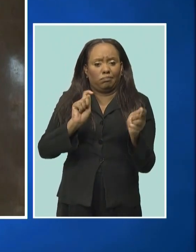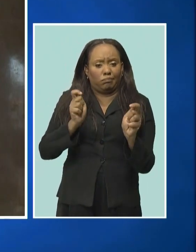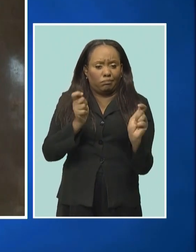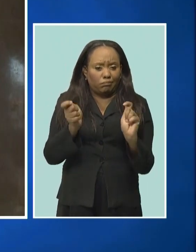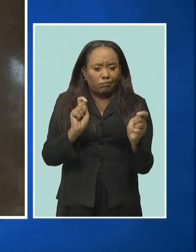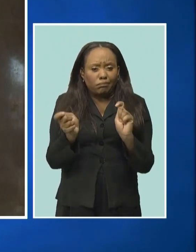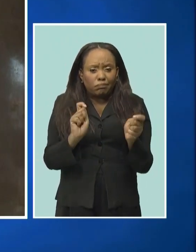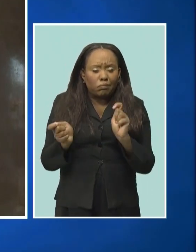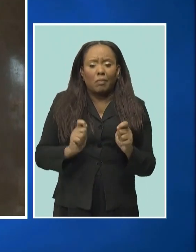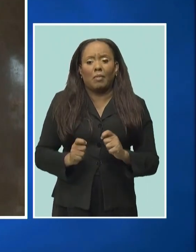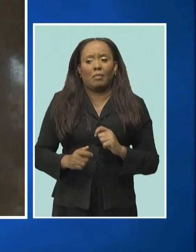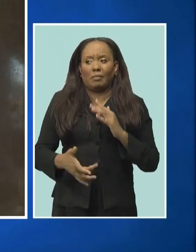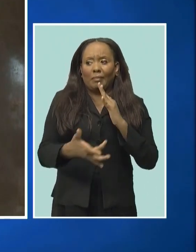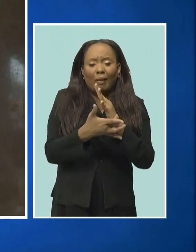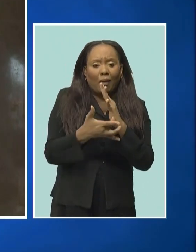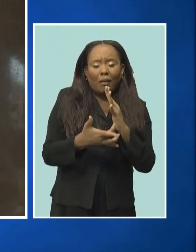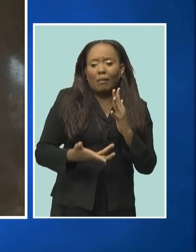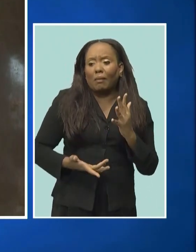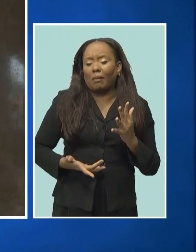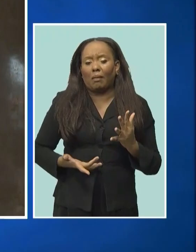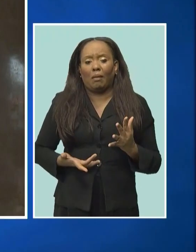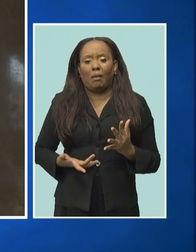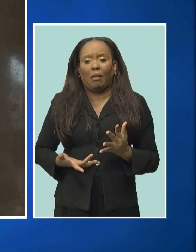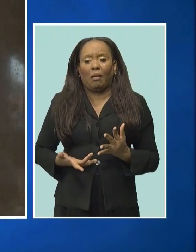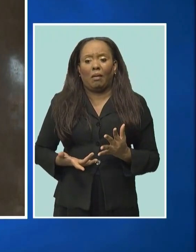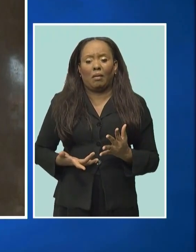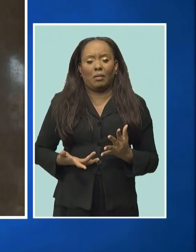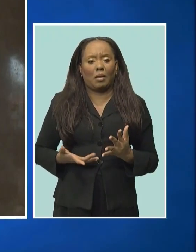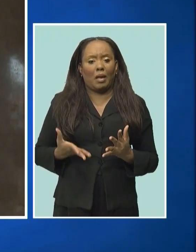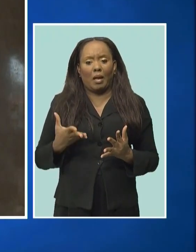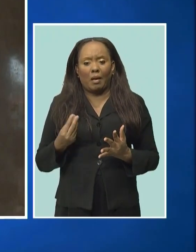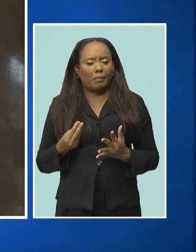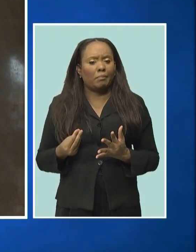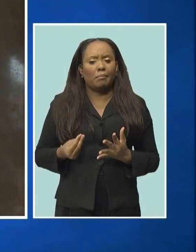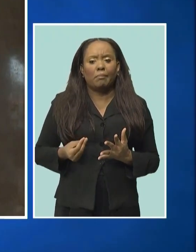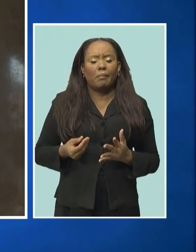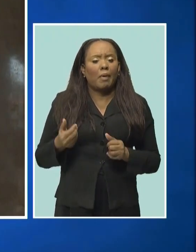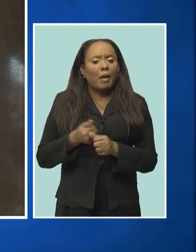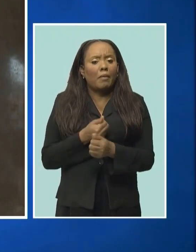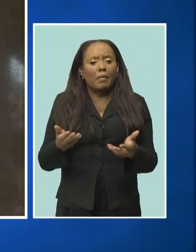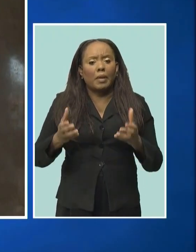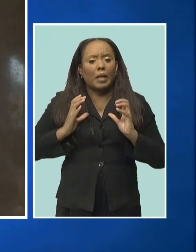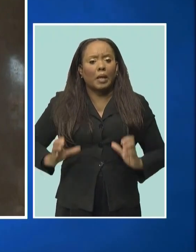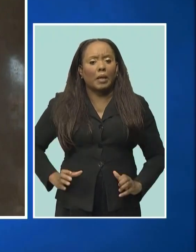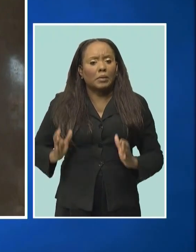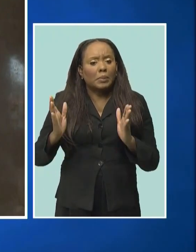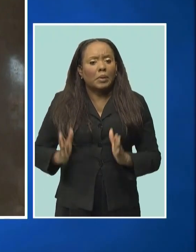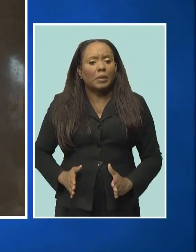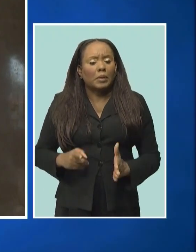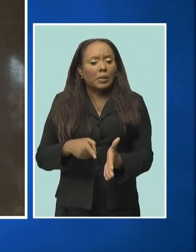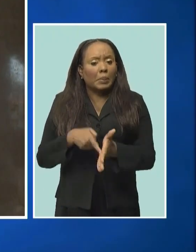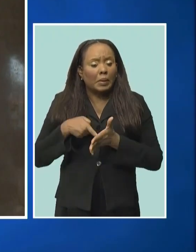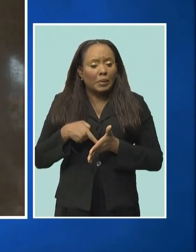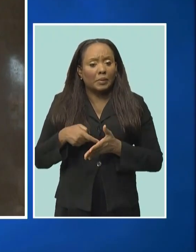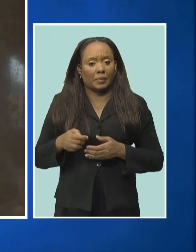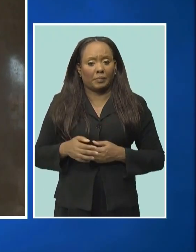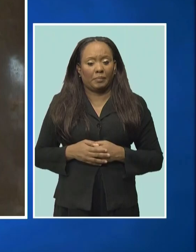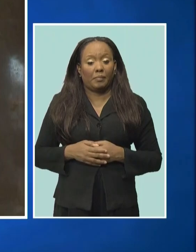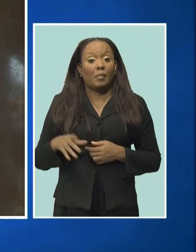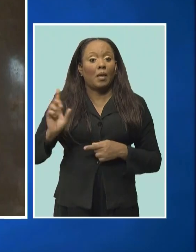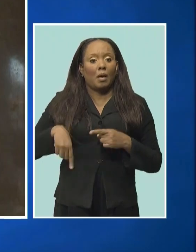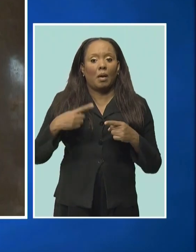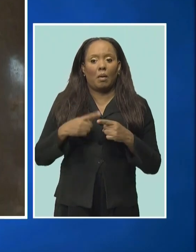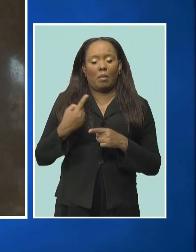trends, technologies, and consumer demands. By expanding and diversifying